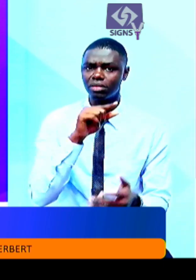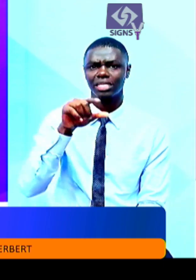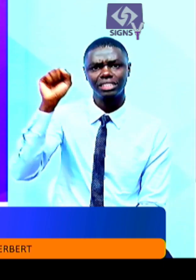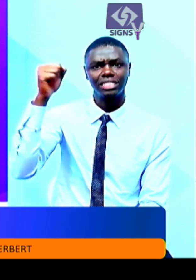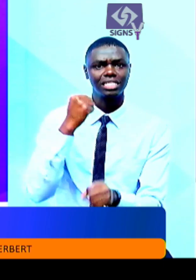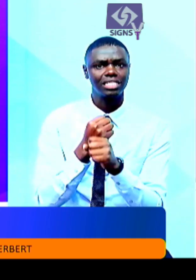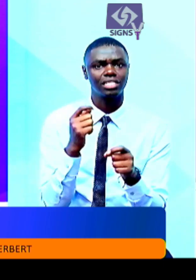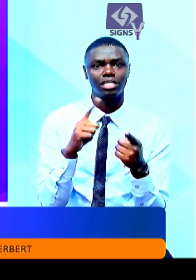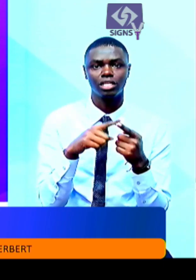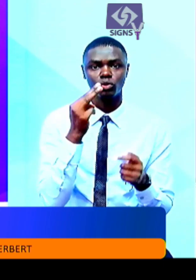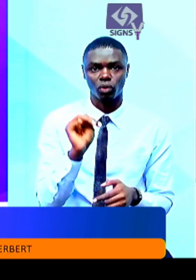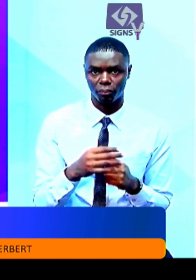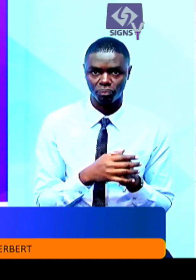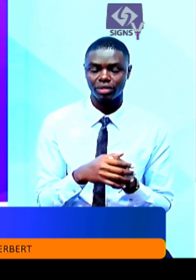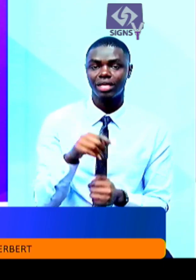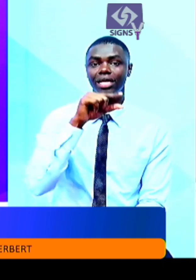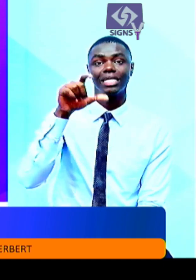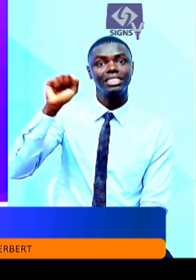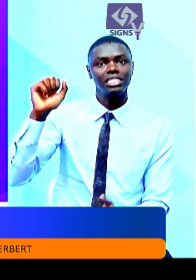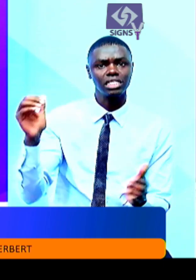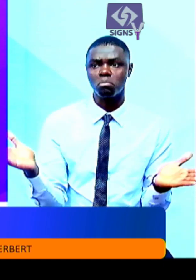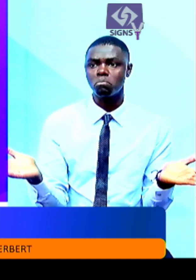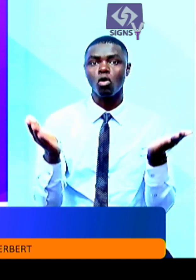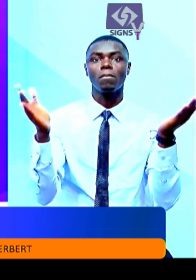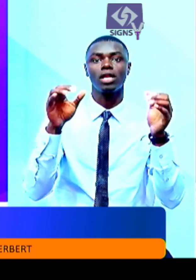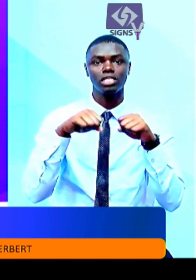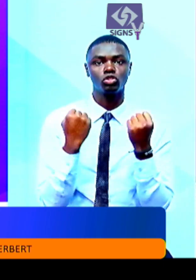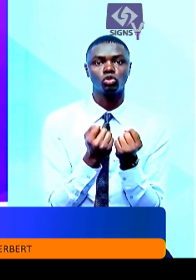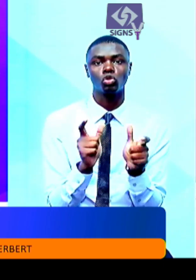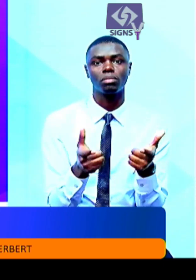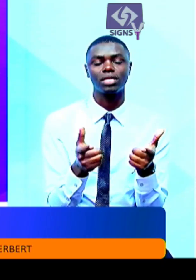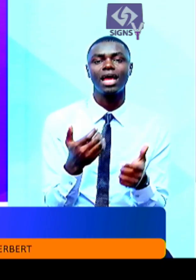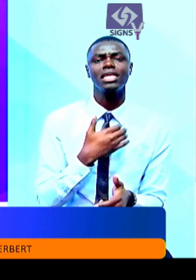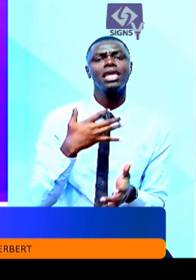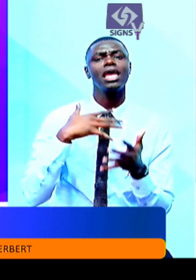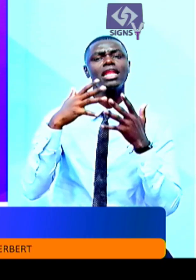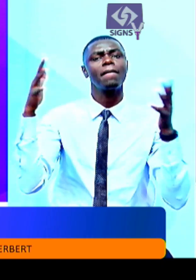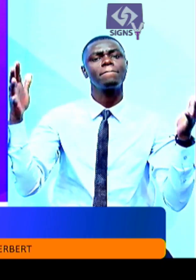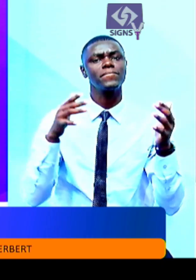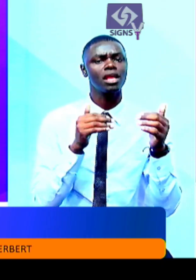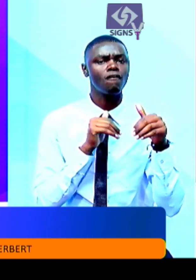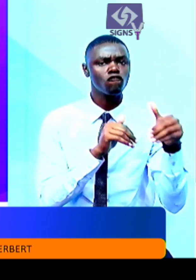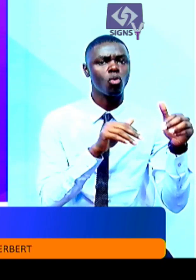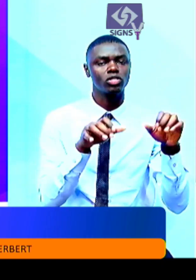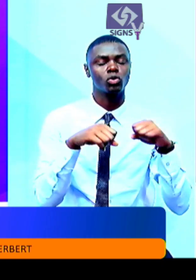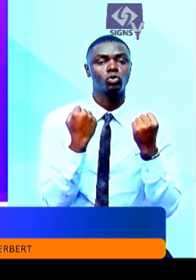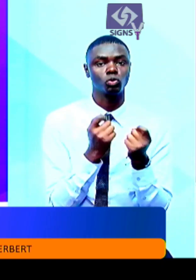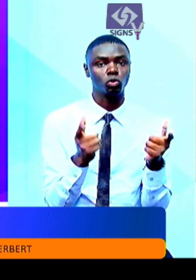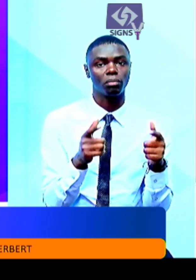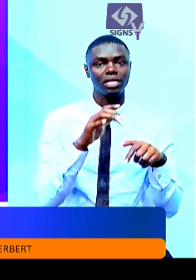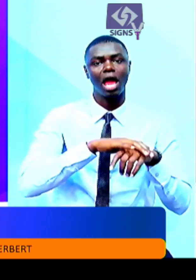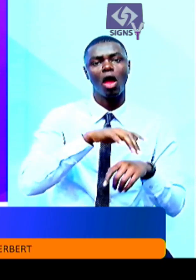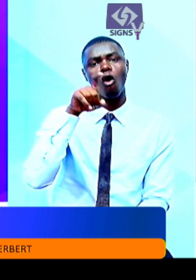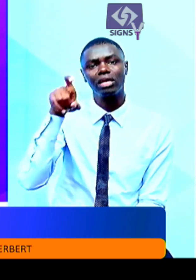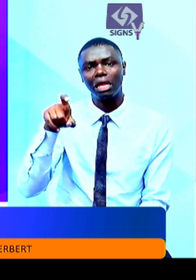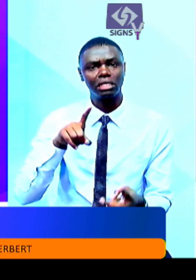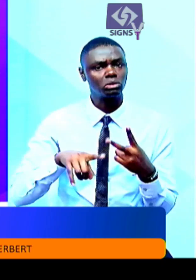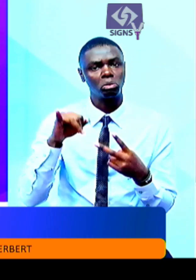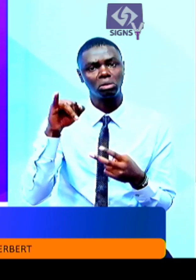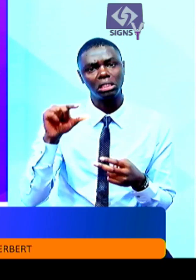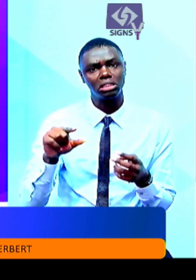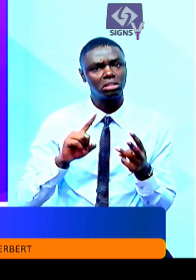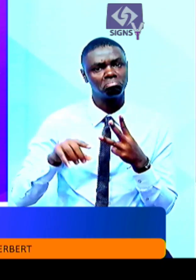him. Yeah. Gen Z's propelled his social media. Remember, he had a big followers on social media, on X, on Instagram,